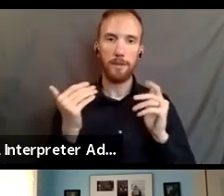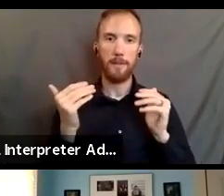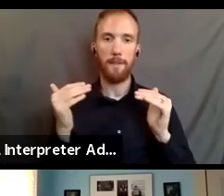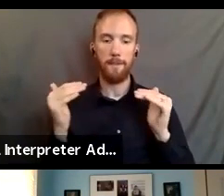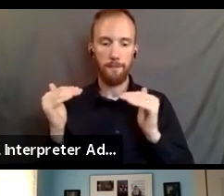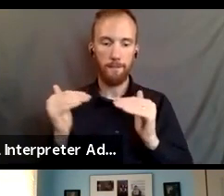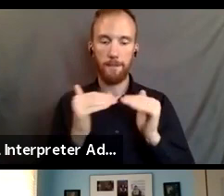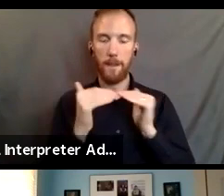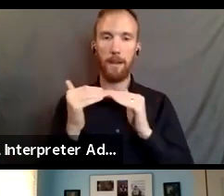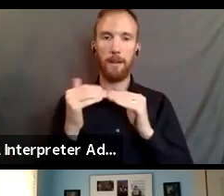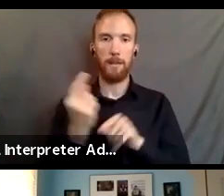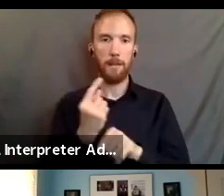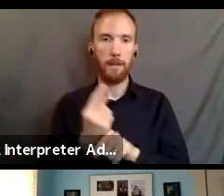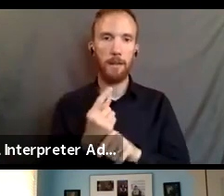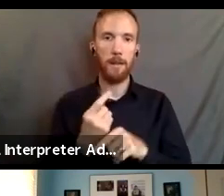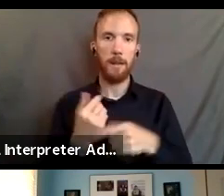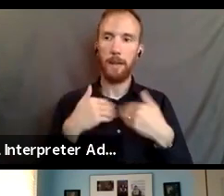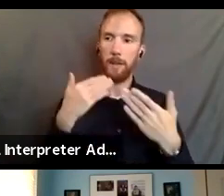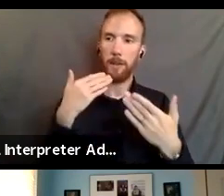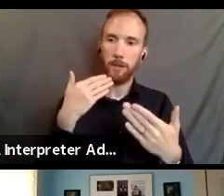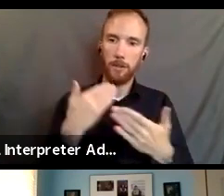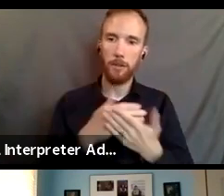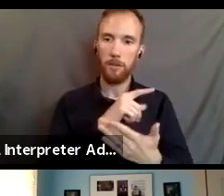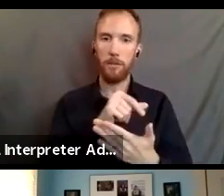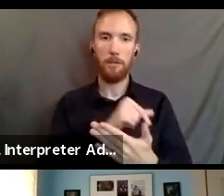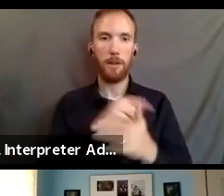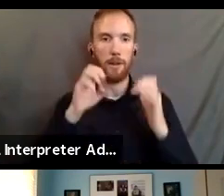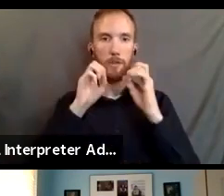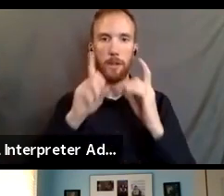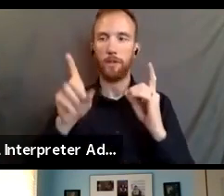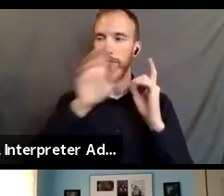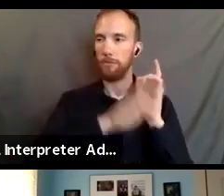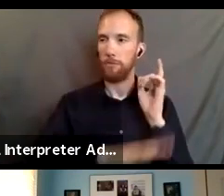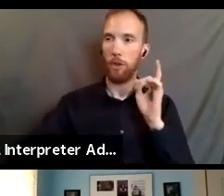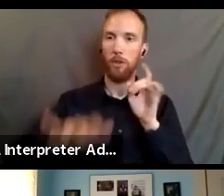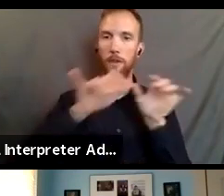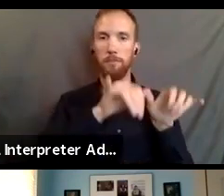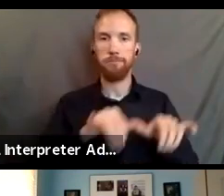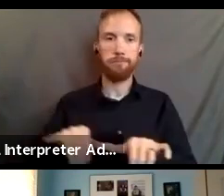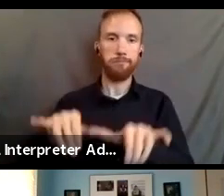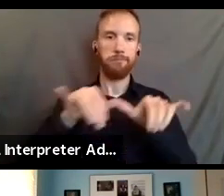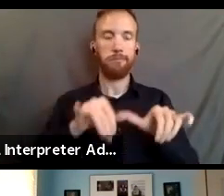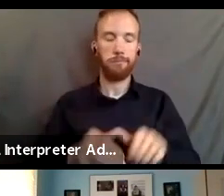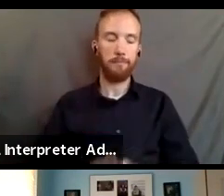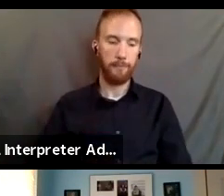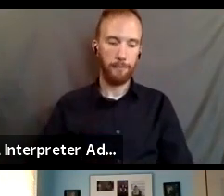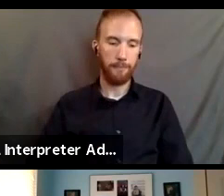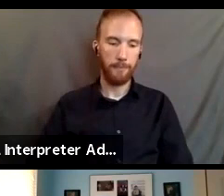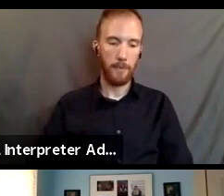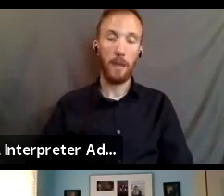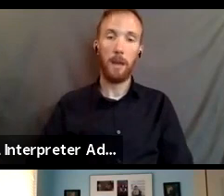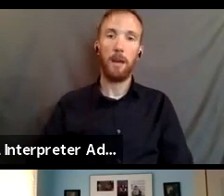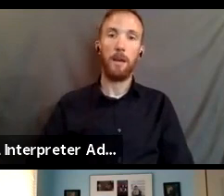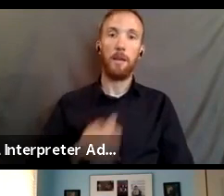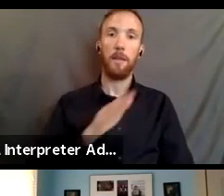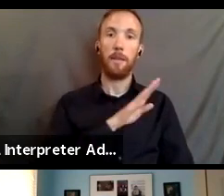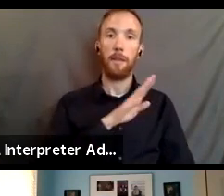education across the board the response of the board of education i think that let's